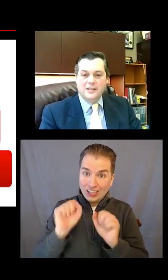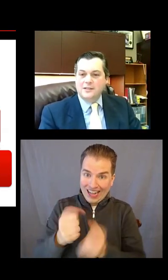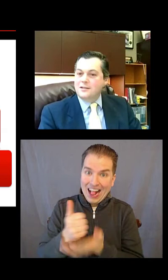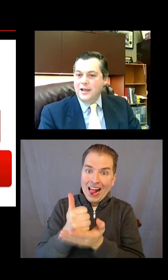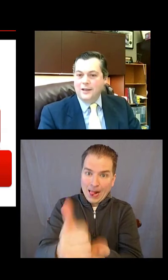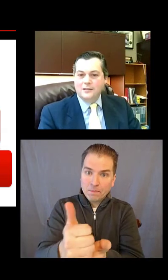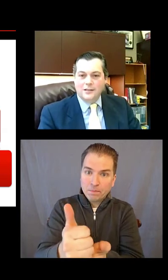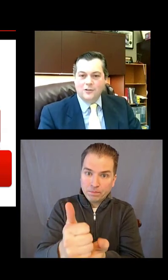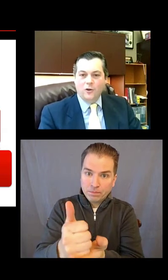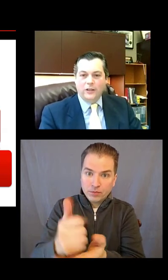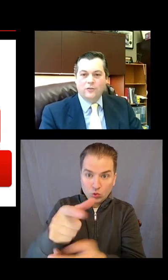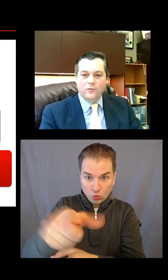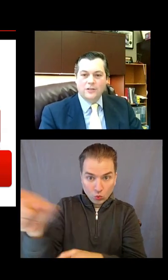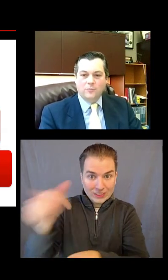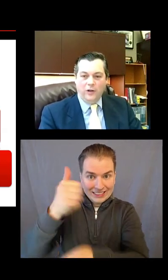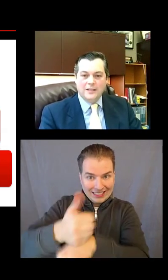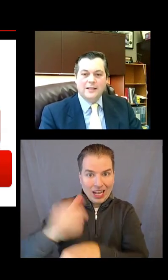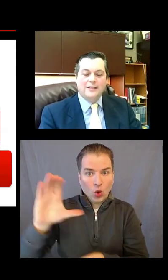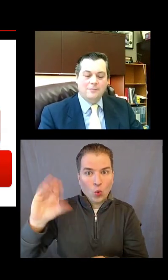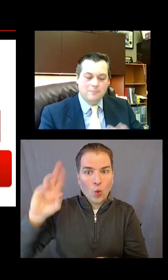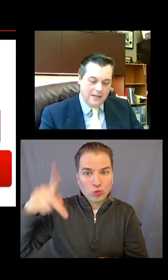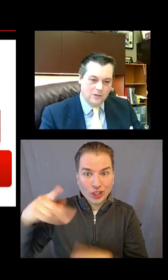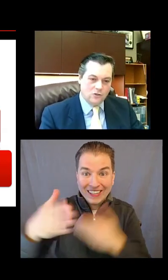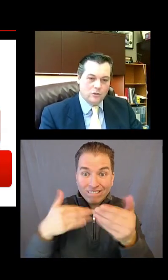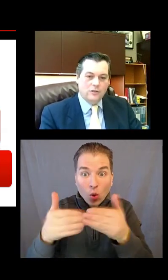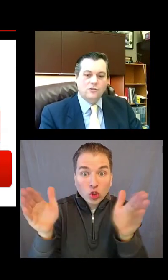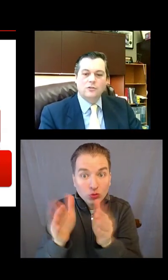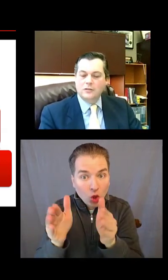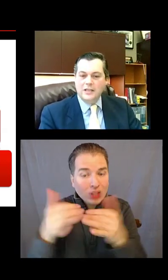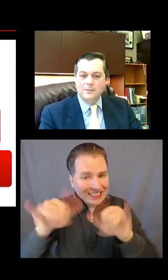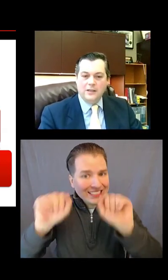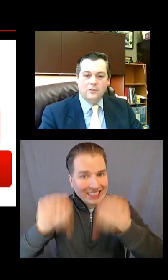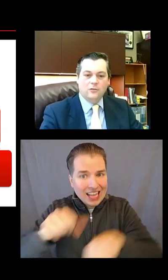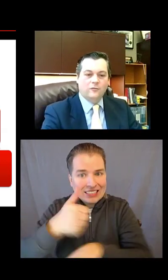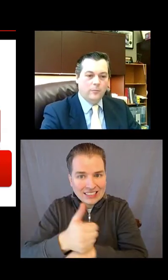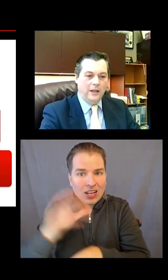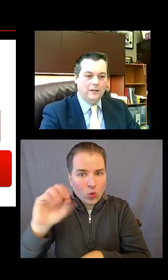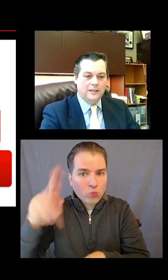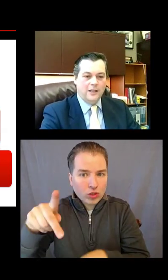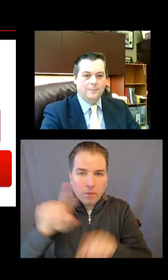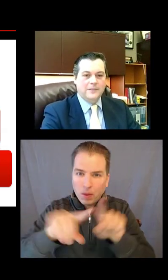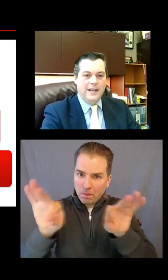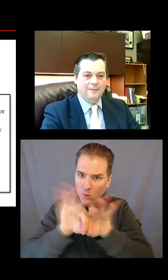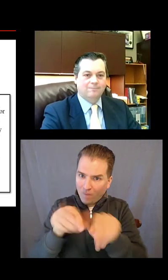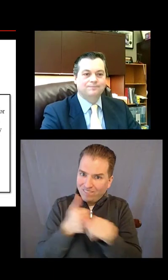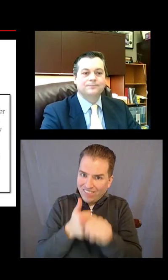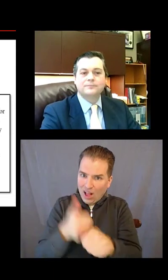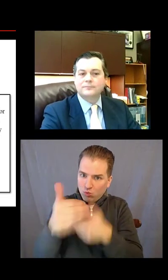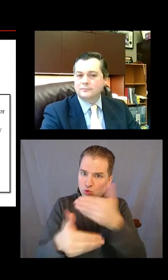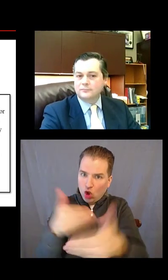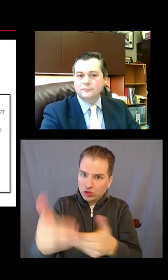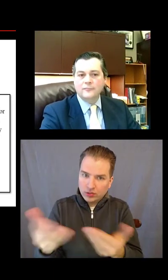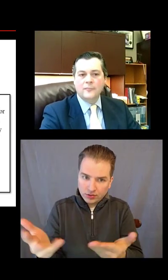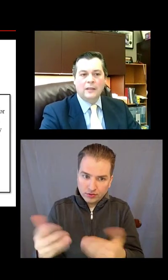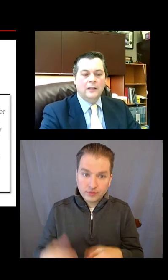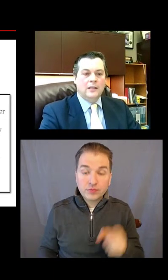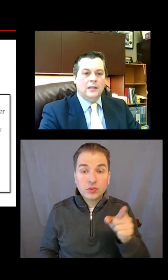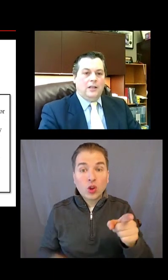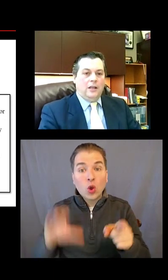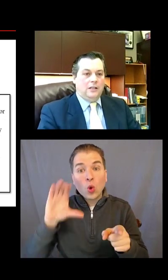do assist clients in going through this process and making sure that you're keeping those formalities up to date.